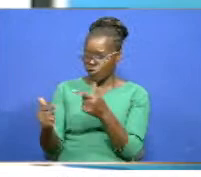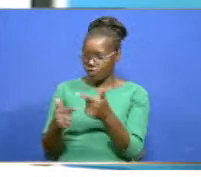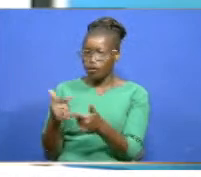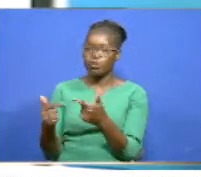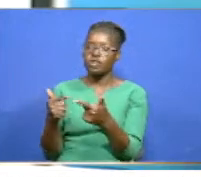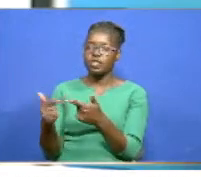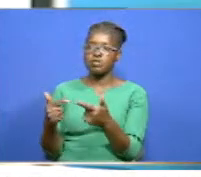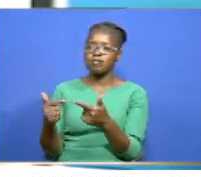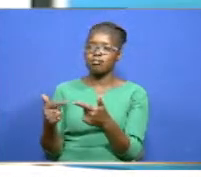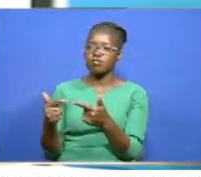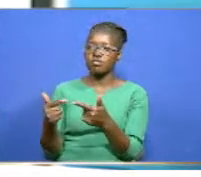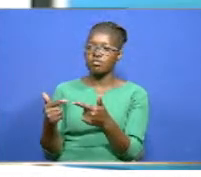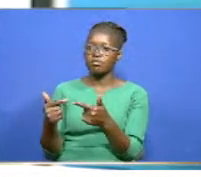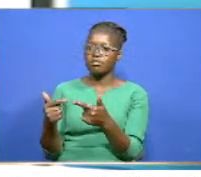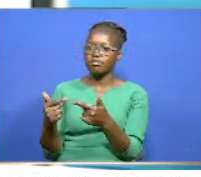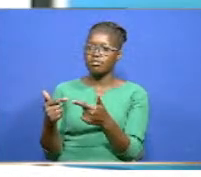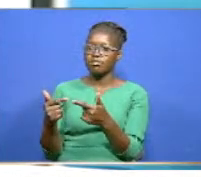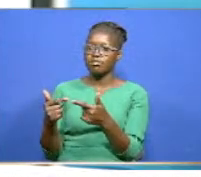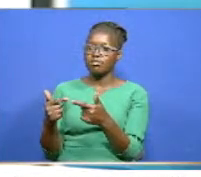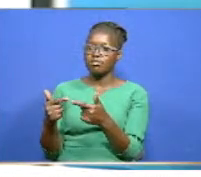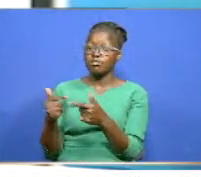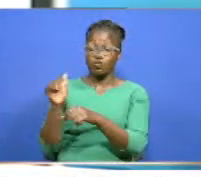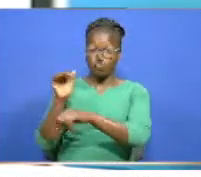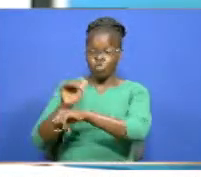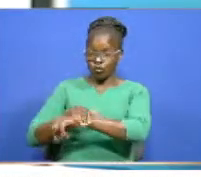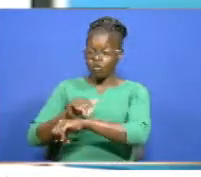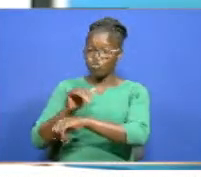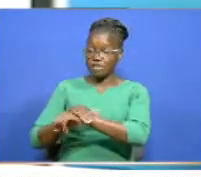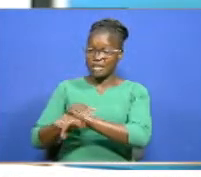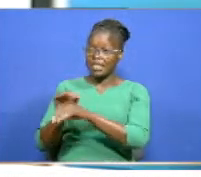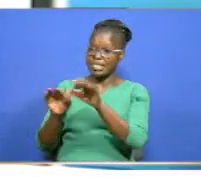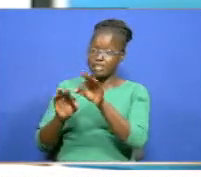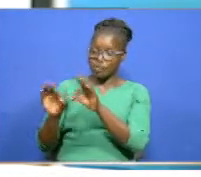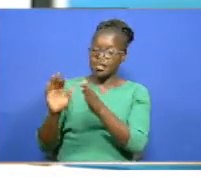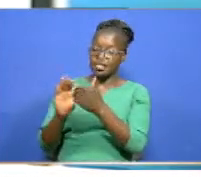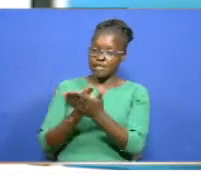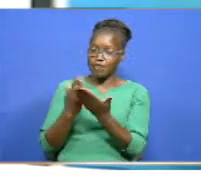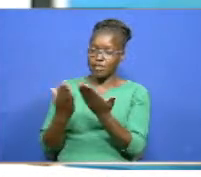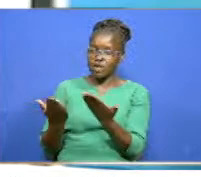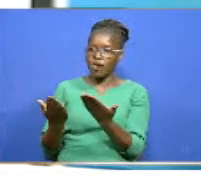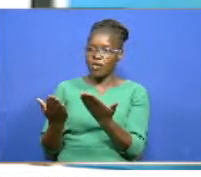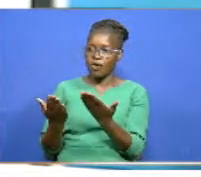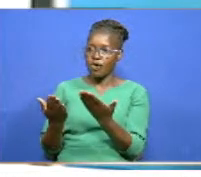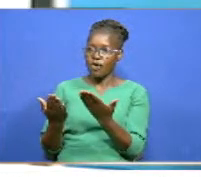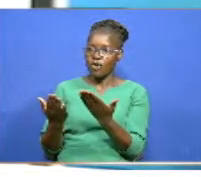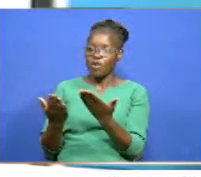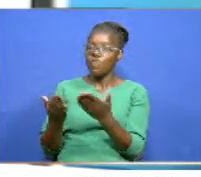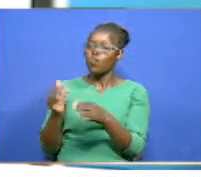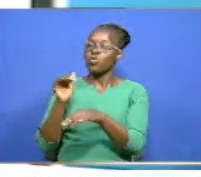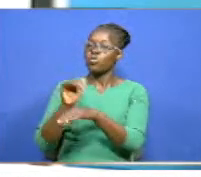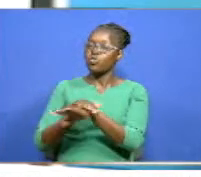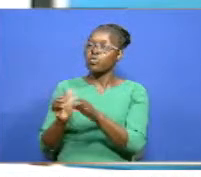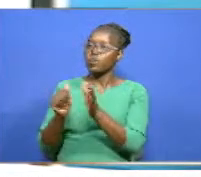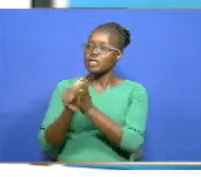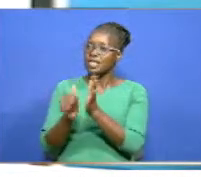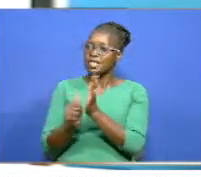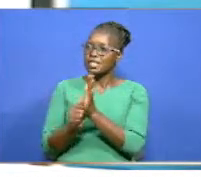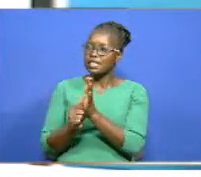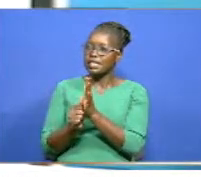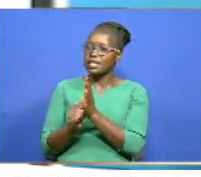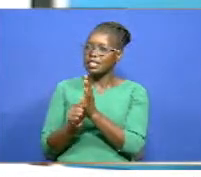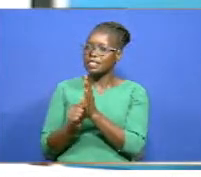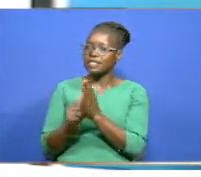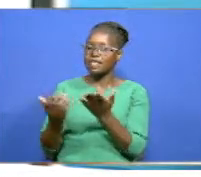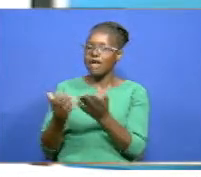that it's good that he has highlighted some of those issues and raised them with the respective agencies. I mean, that's extremely civil